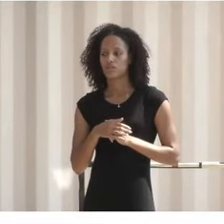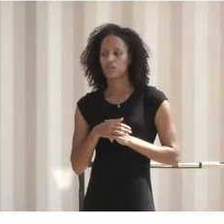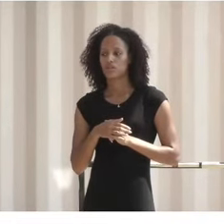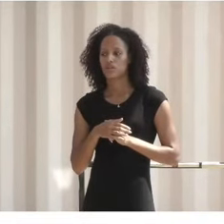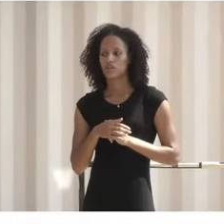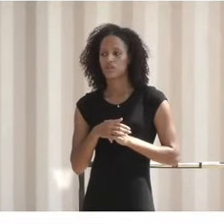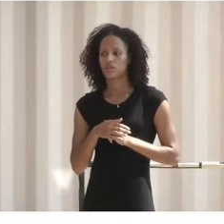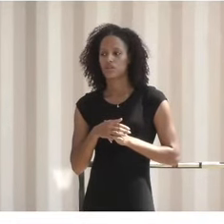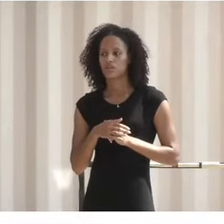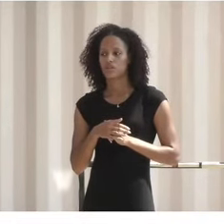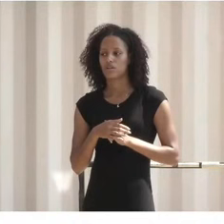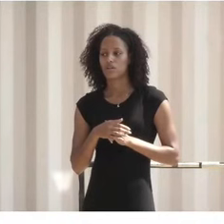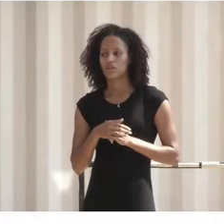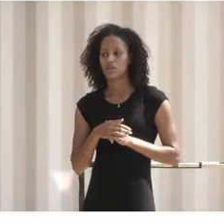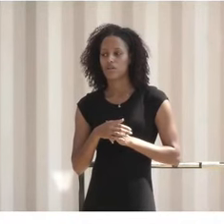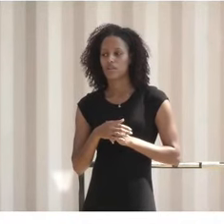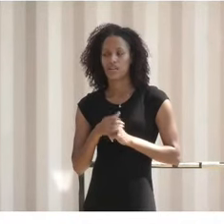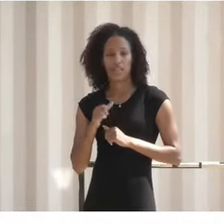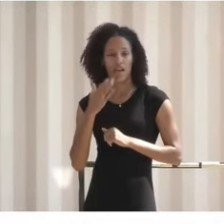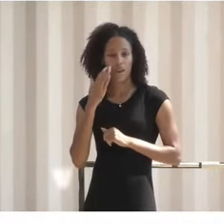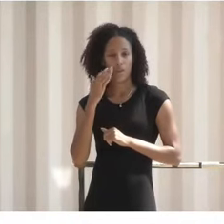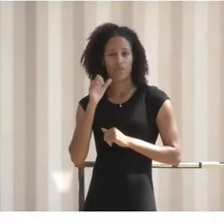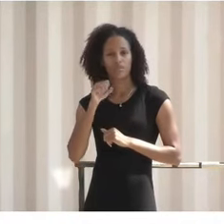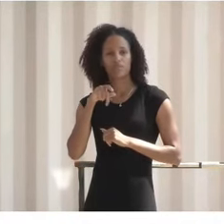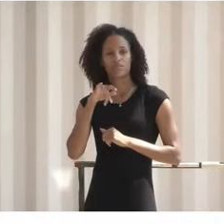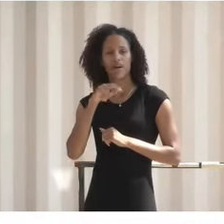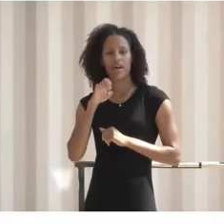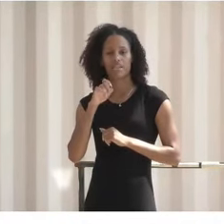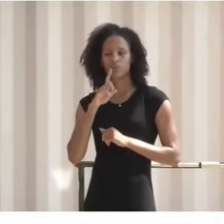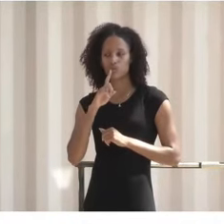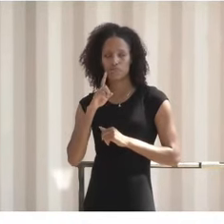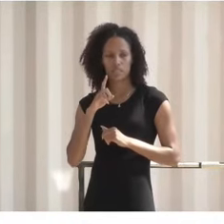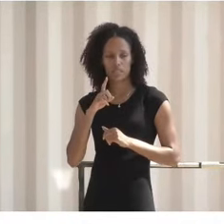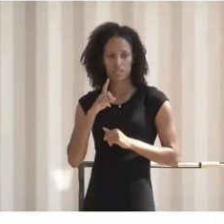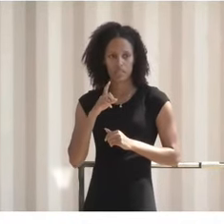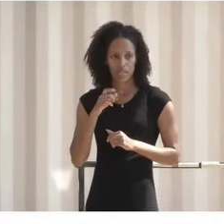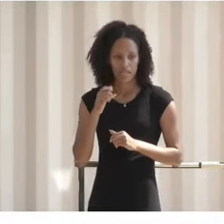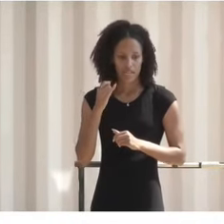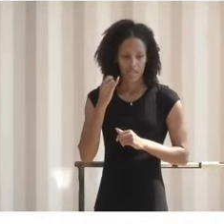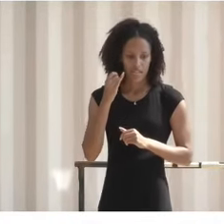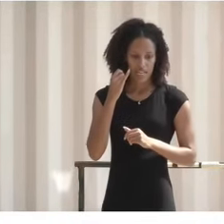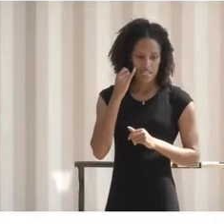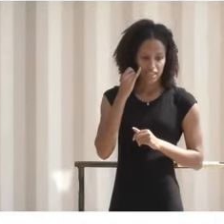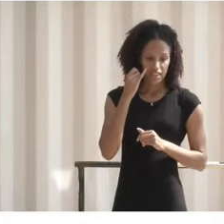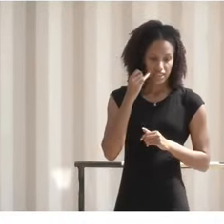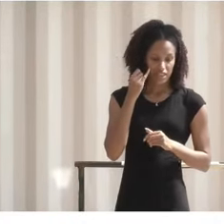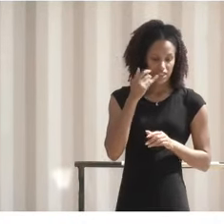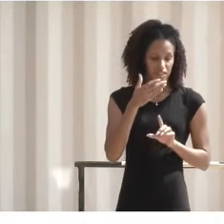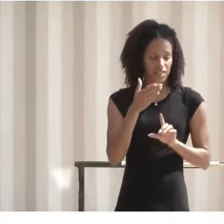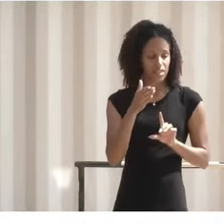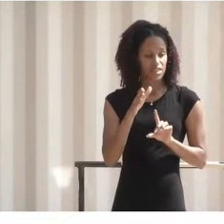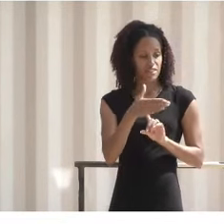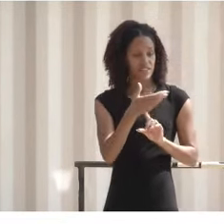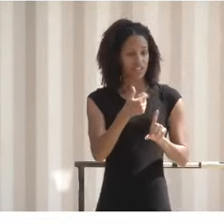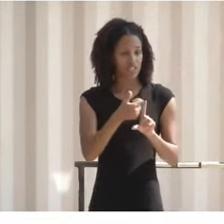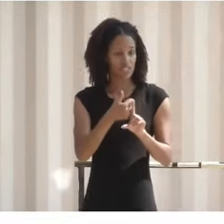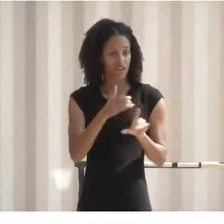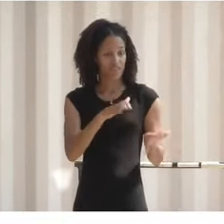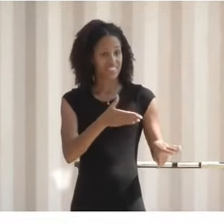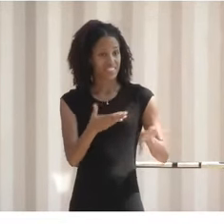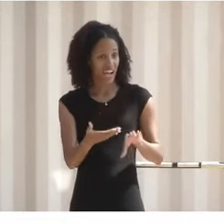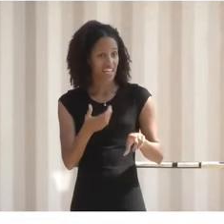the fans are spines, still, yeah. The spines, they're still poisonous after the fish is dead. So I'm kind of